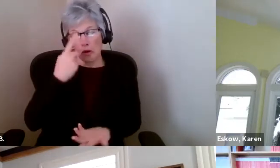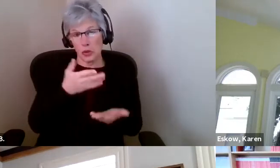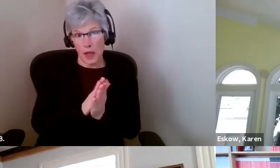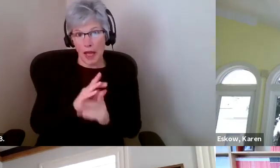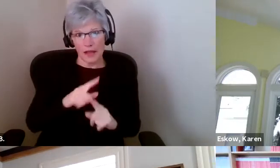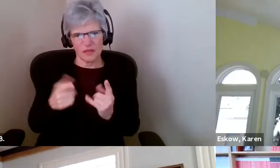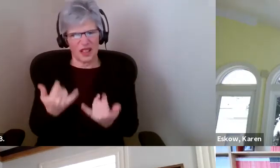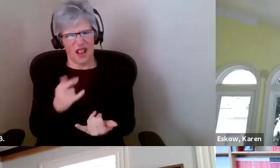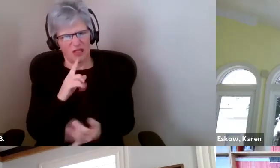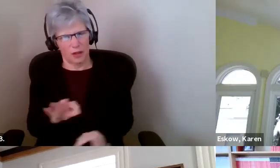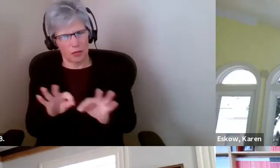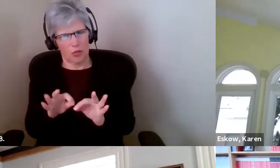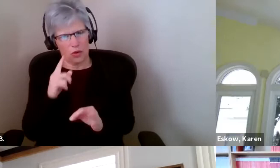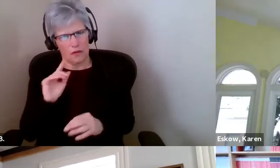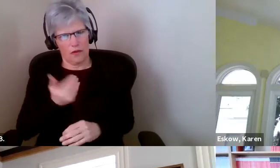our lives